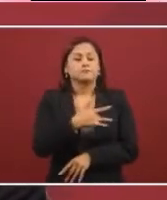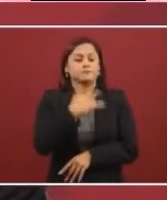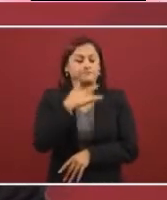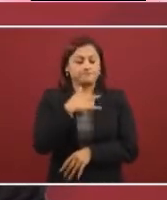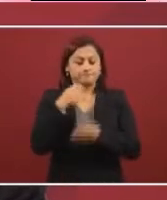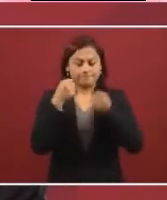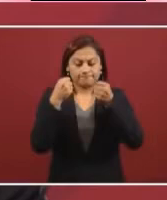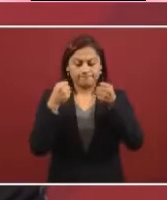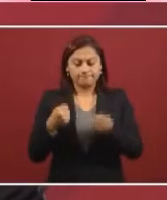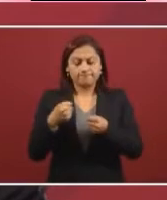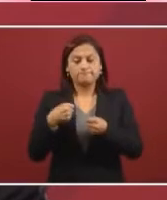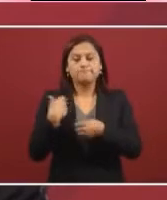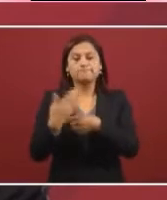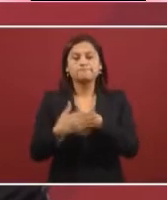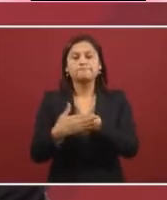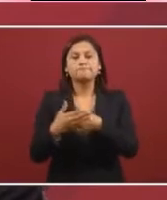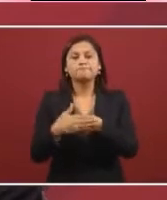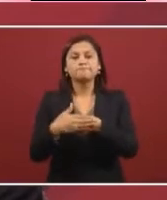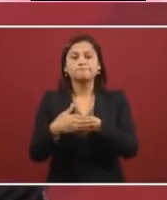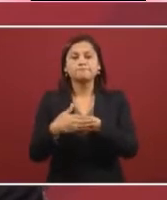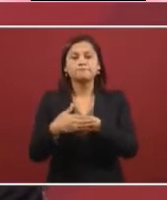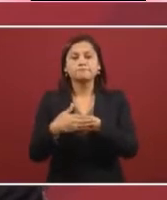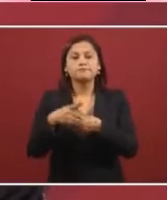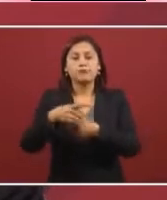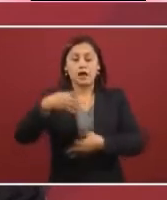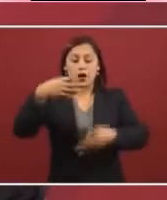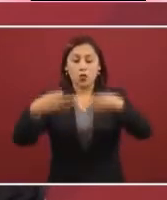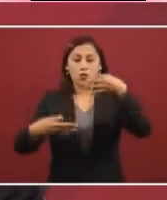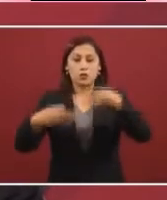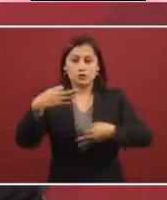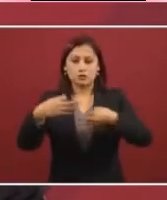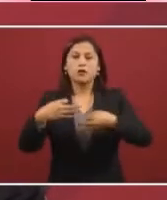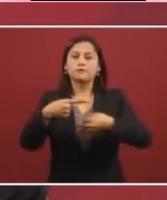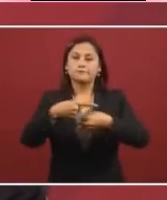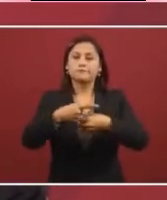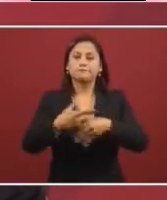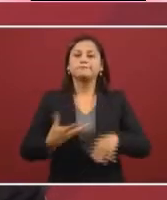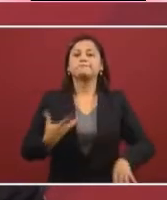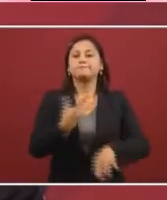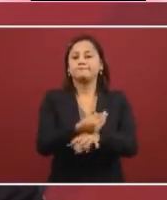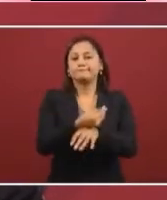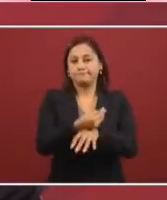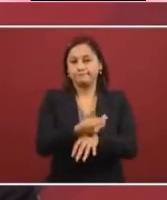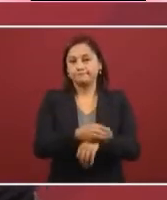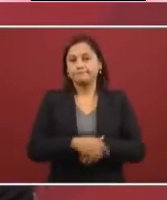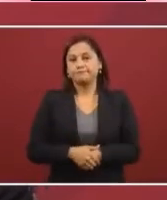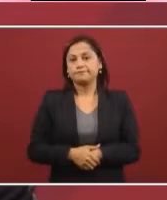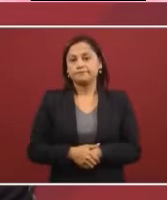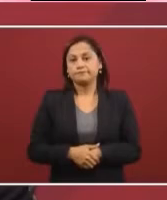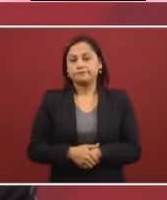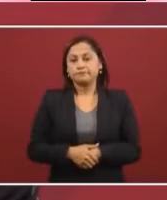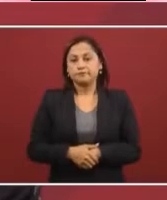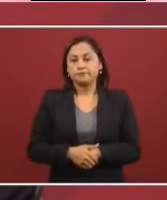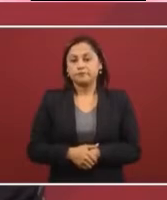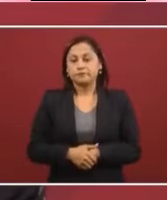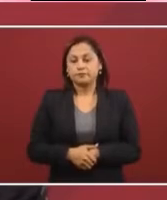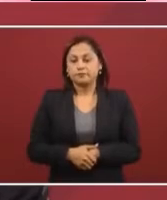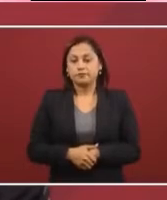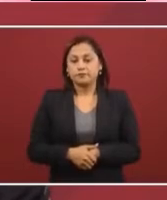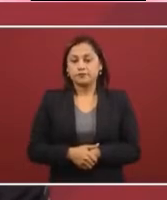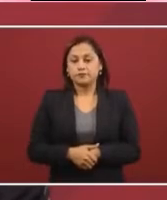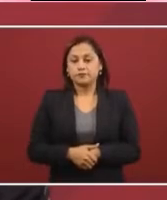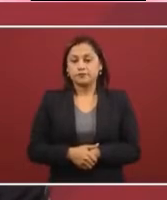poder, that the judicial power no will behave properly. And I am not even thinking of